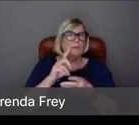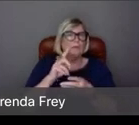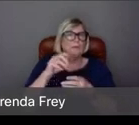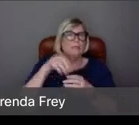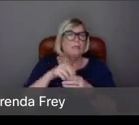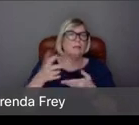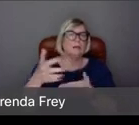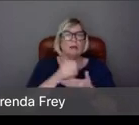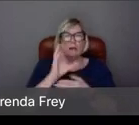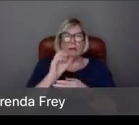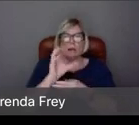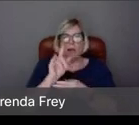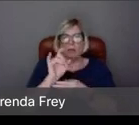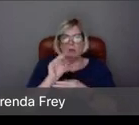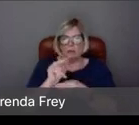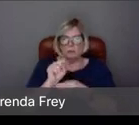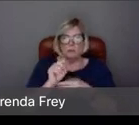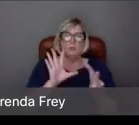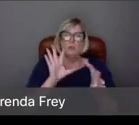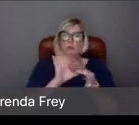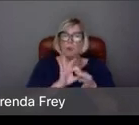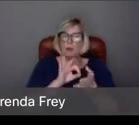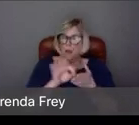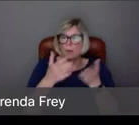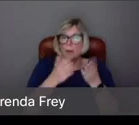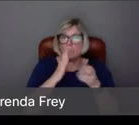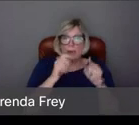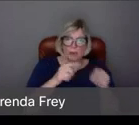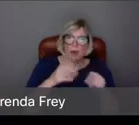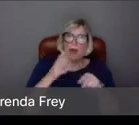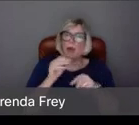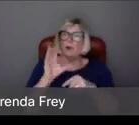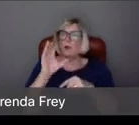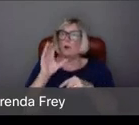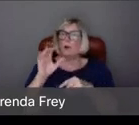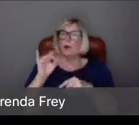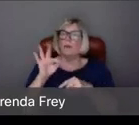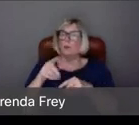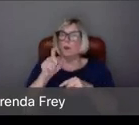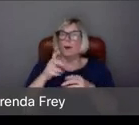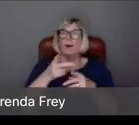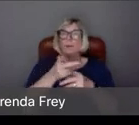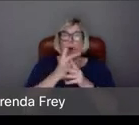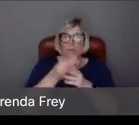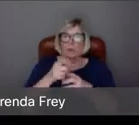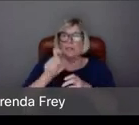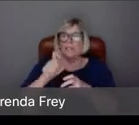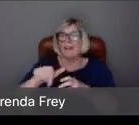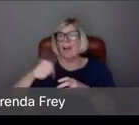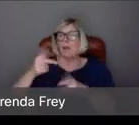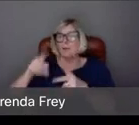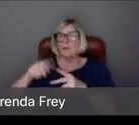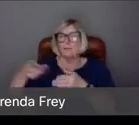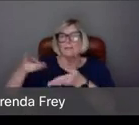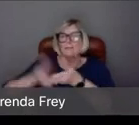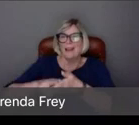Joint accounts may be there, and co-signer accounts will also show up on there. Now, there